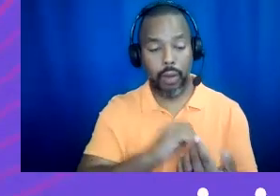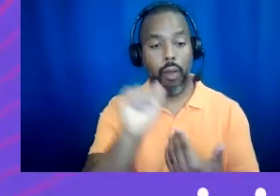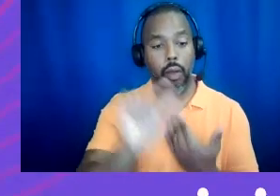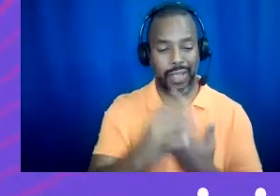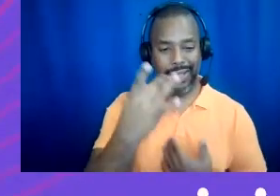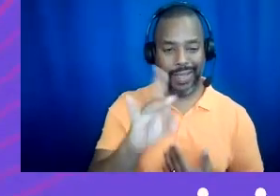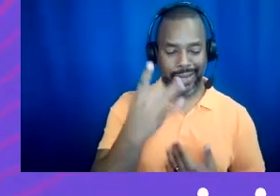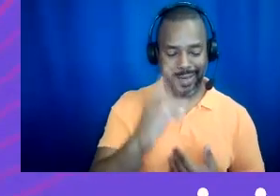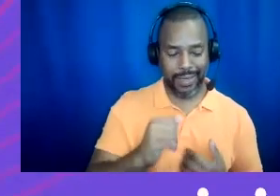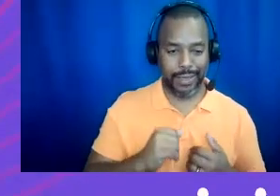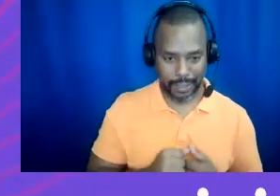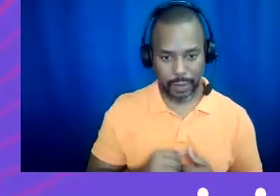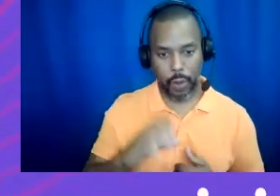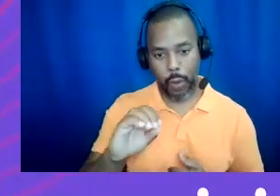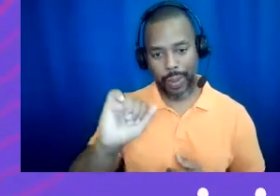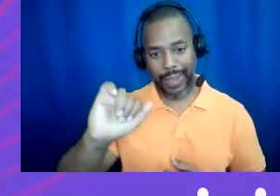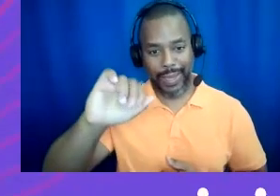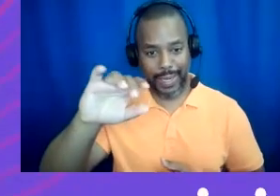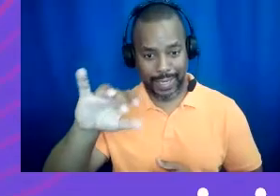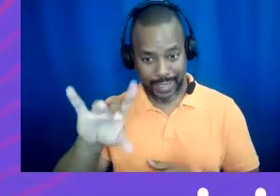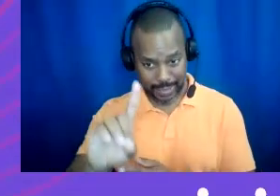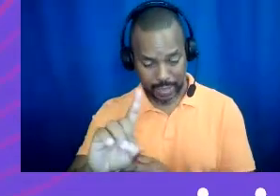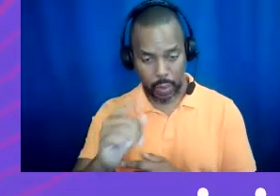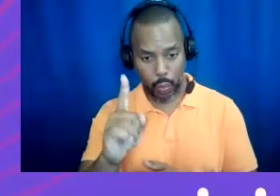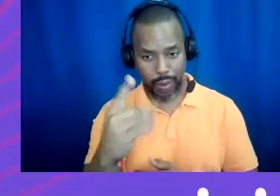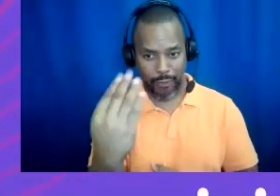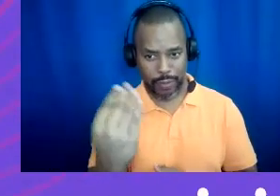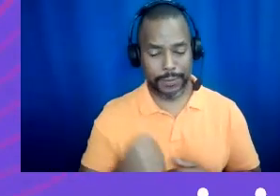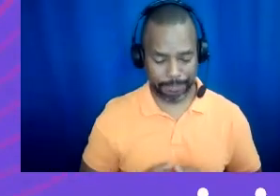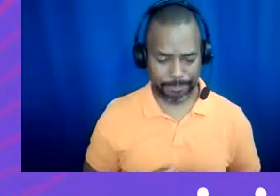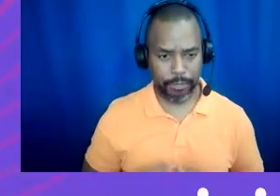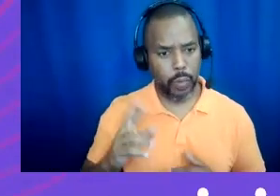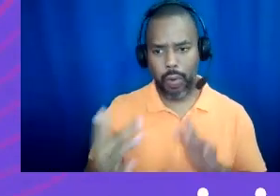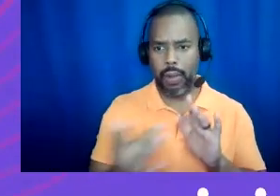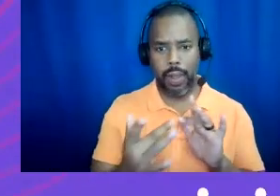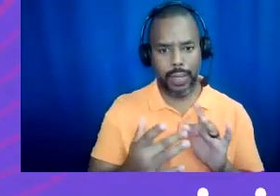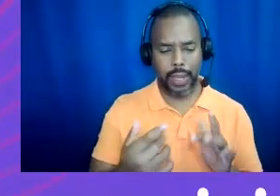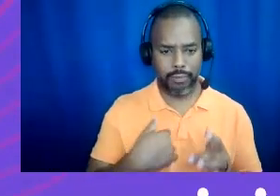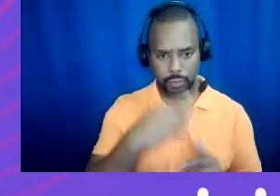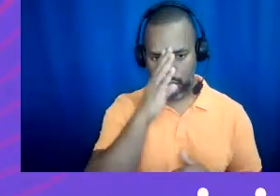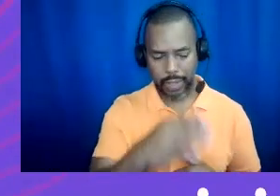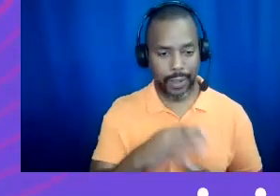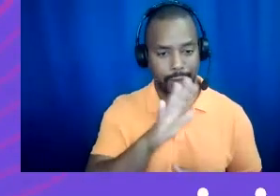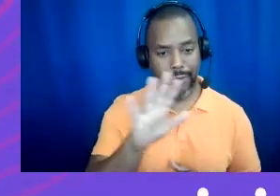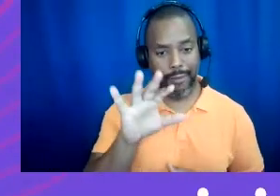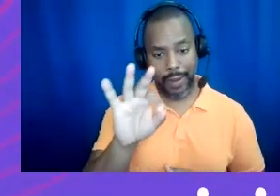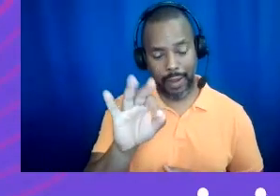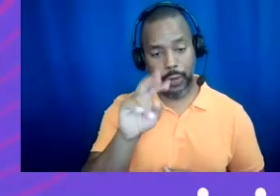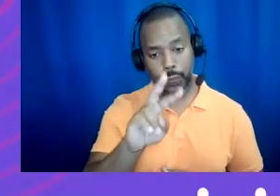p.m. in OAB 114. Or you can reach out to our staff directly by calling